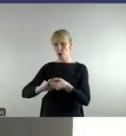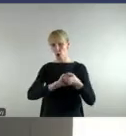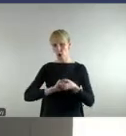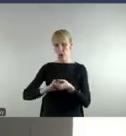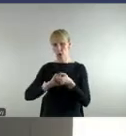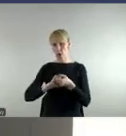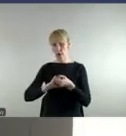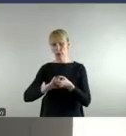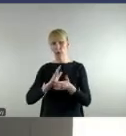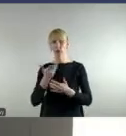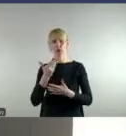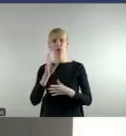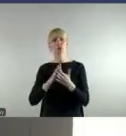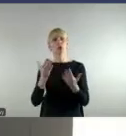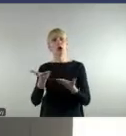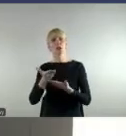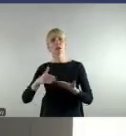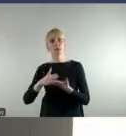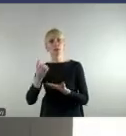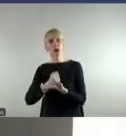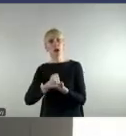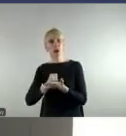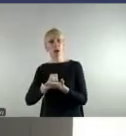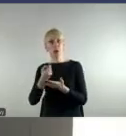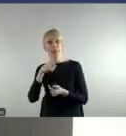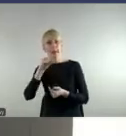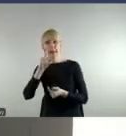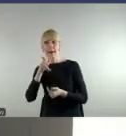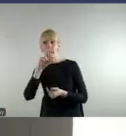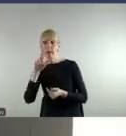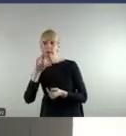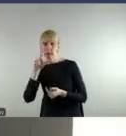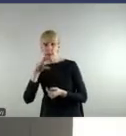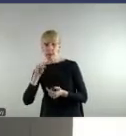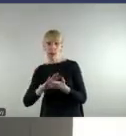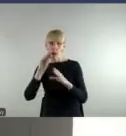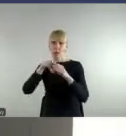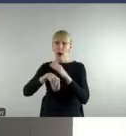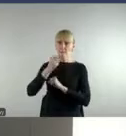speaking of the Solidarity in the Face of Crisis project, for example, the